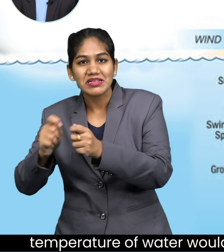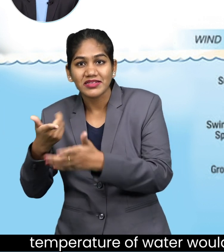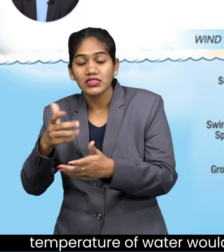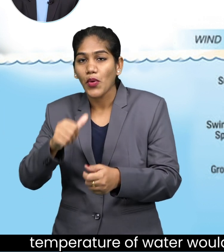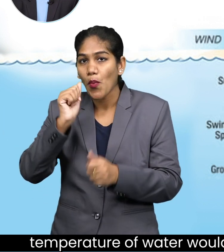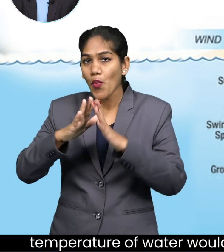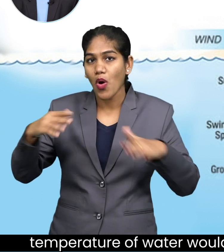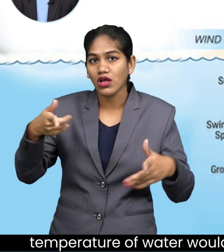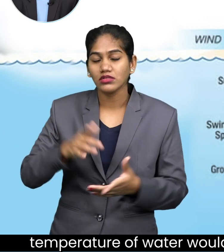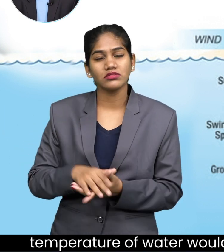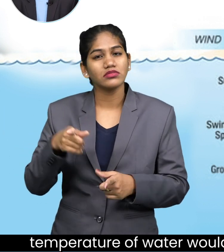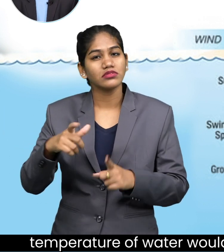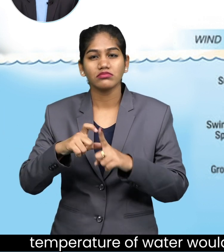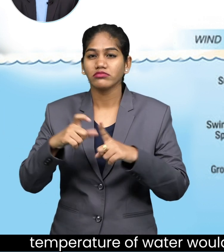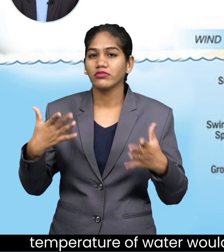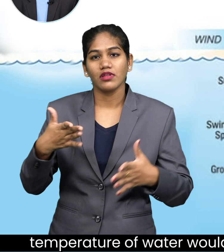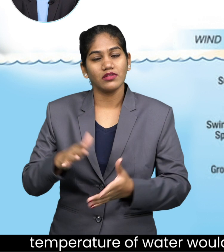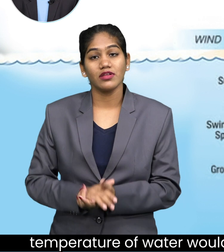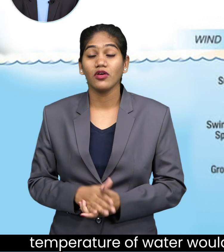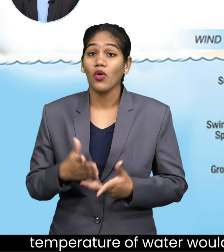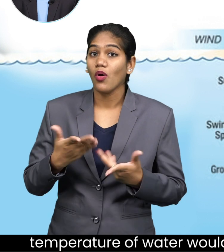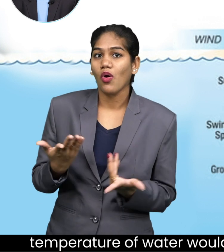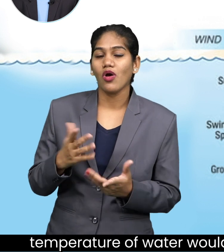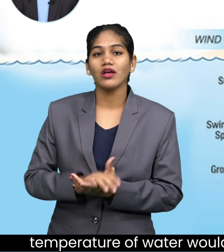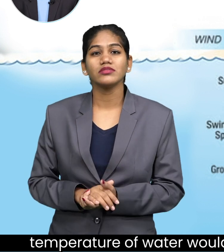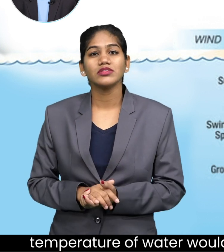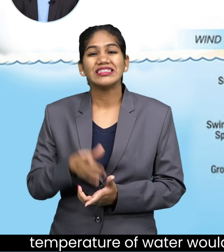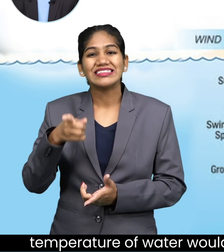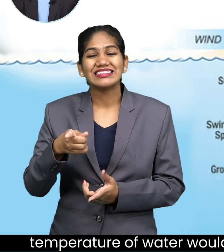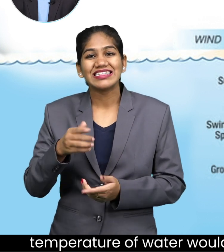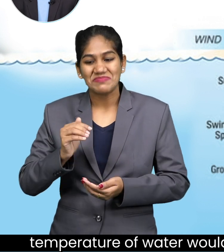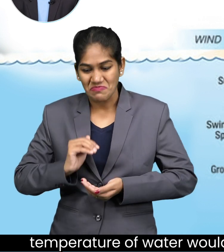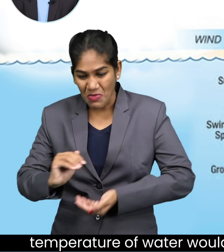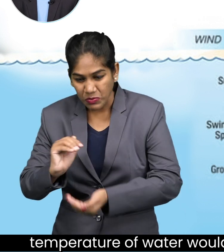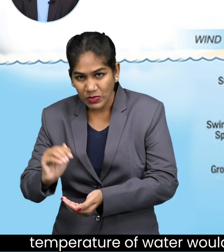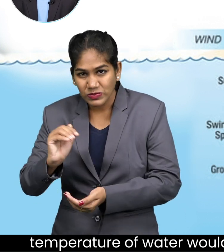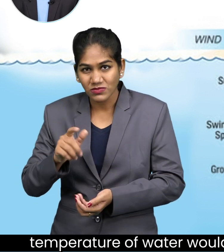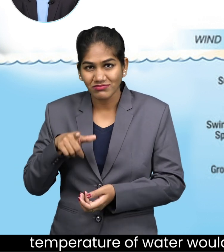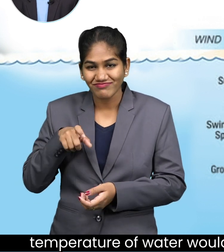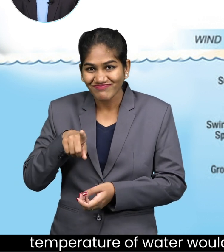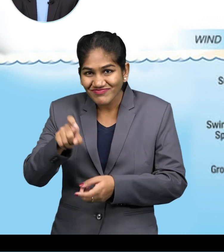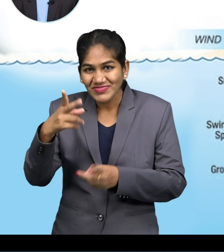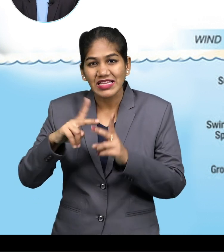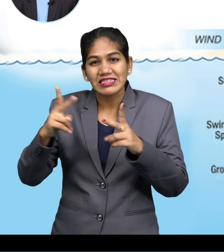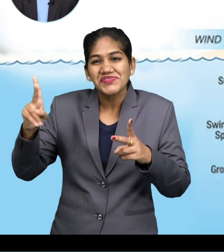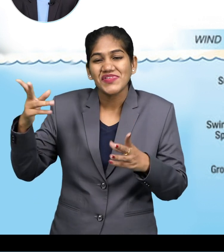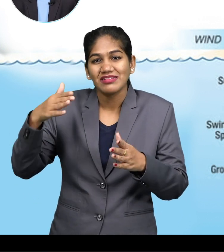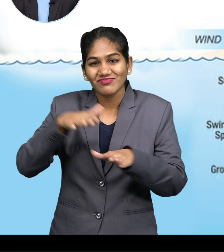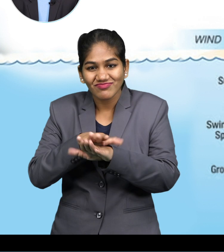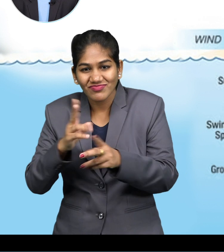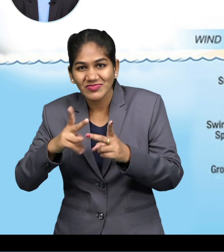water would be dangerous or affect breeding in aquatic